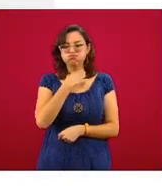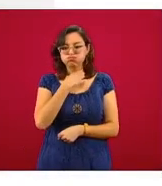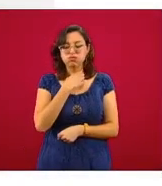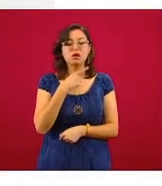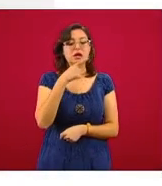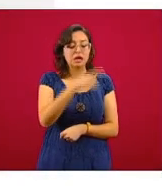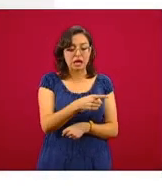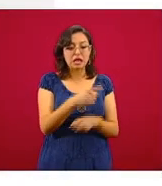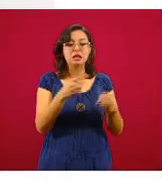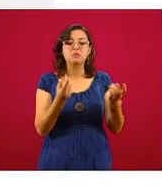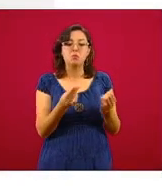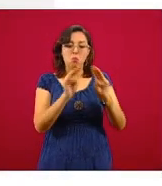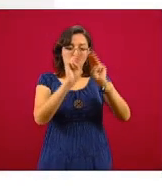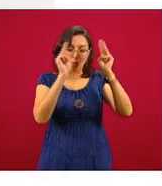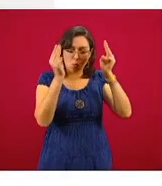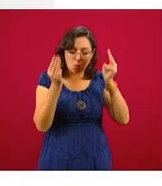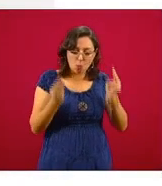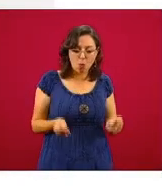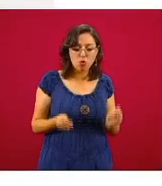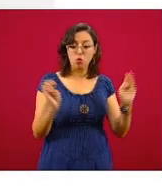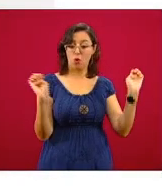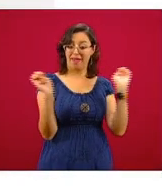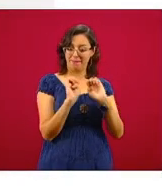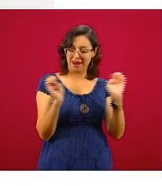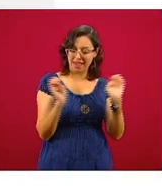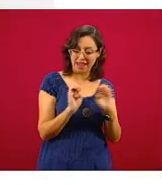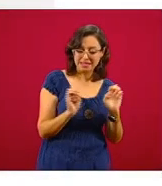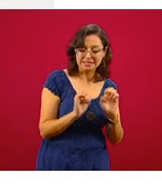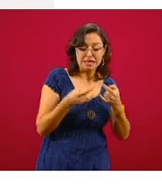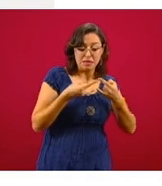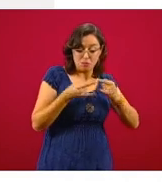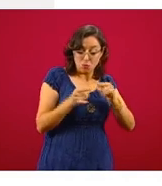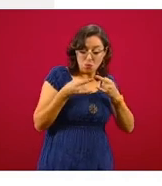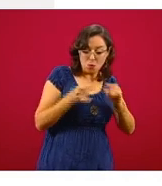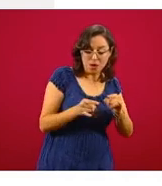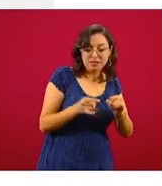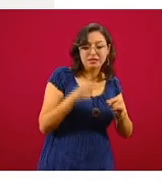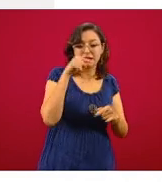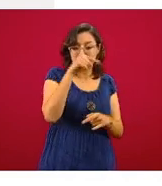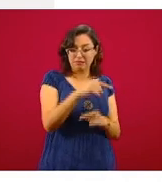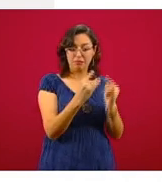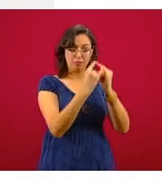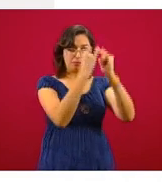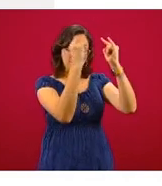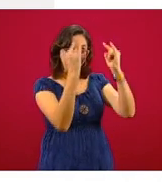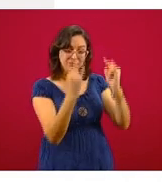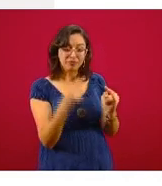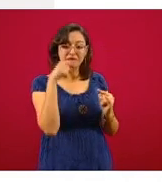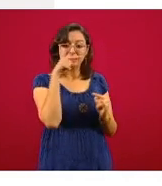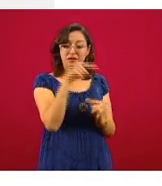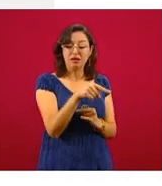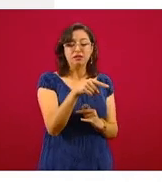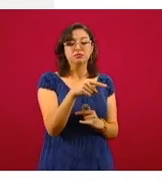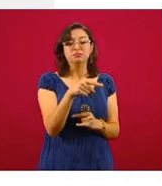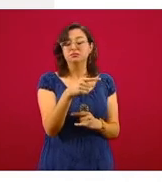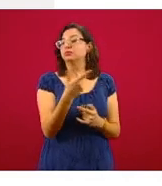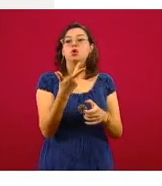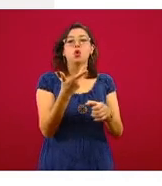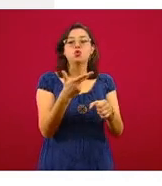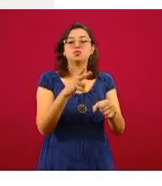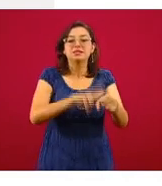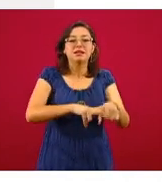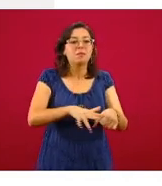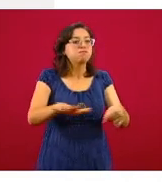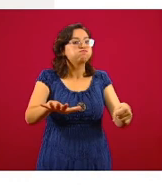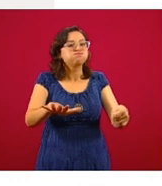triage, they're at the entrance of emergency, but that hospital, it's not that they don't want to receive them, it's that they're